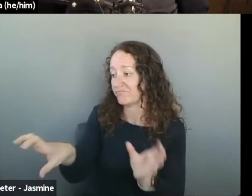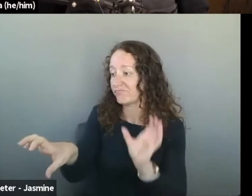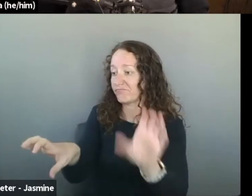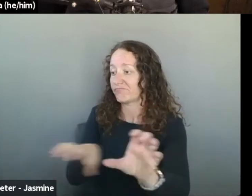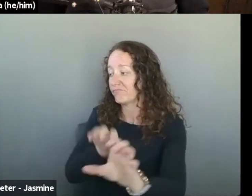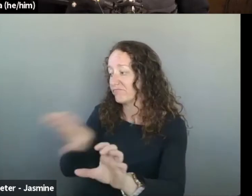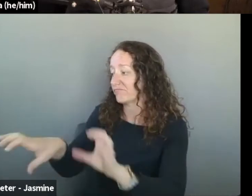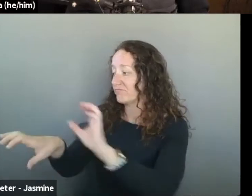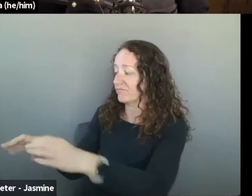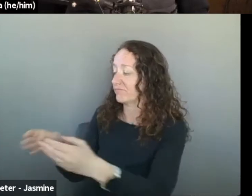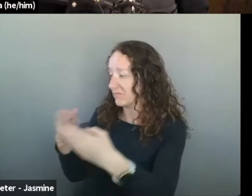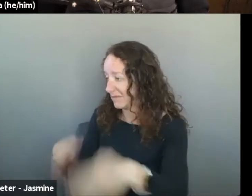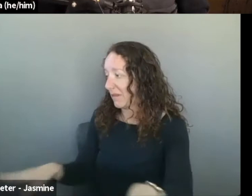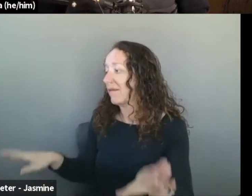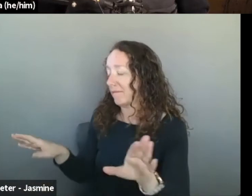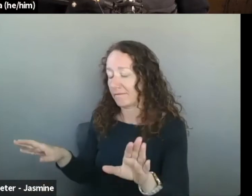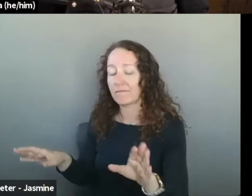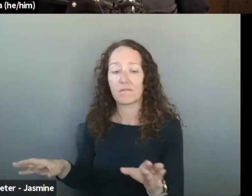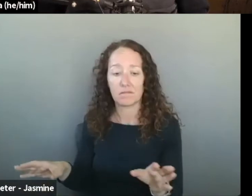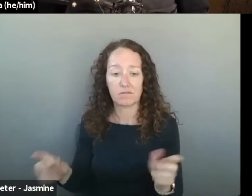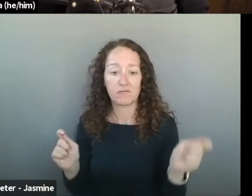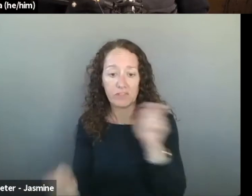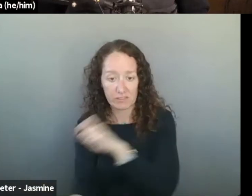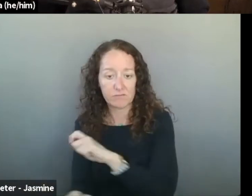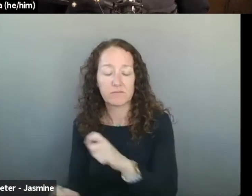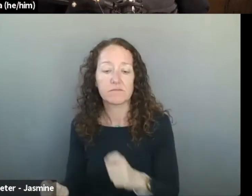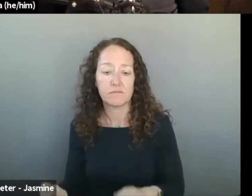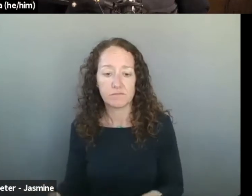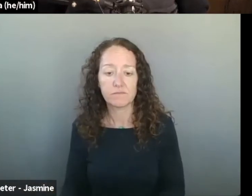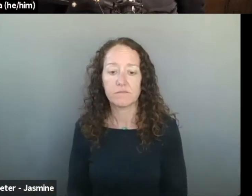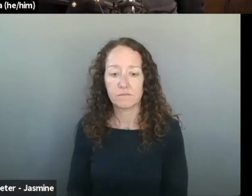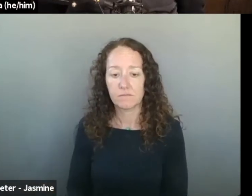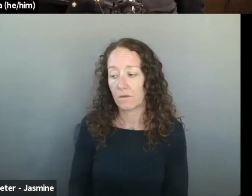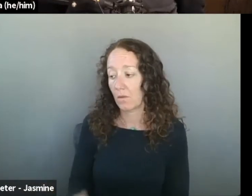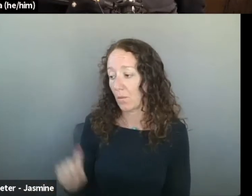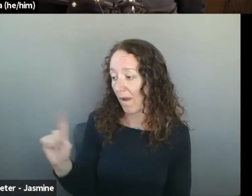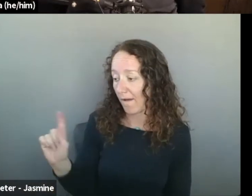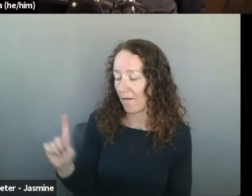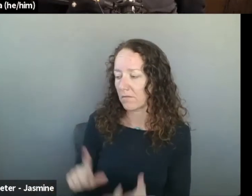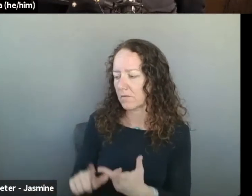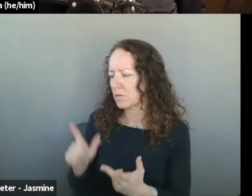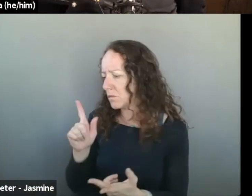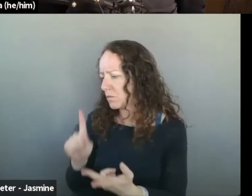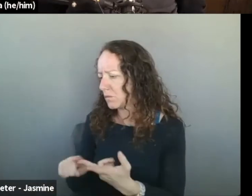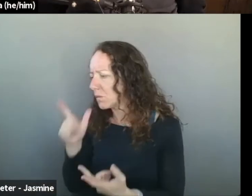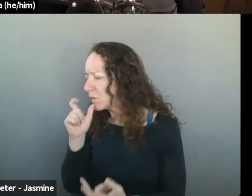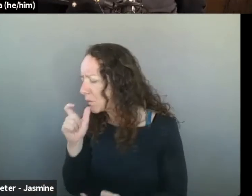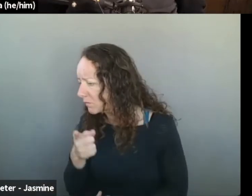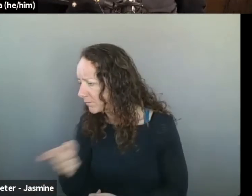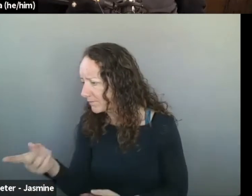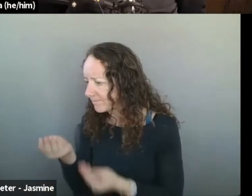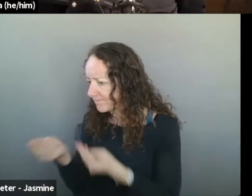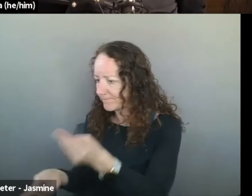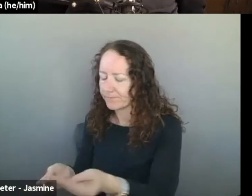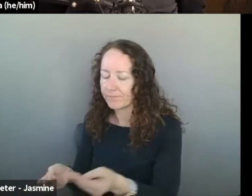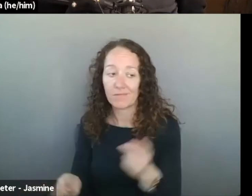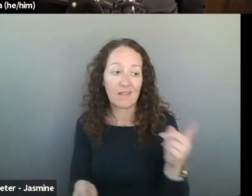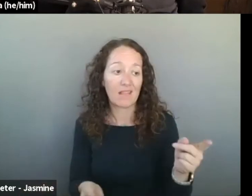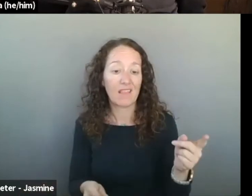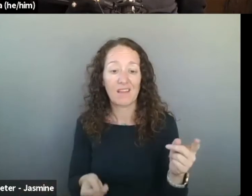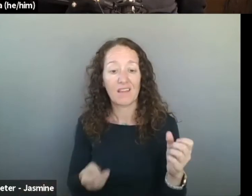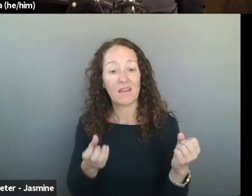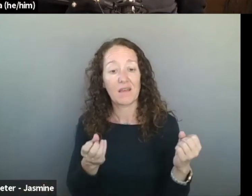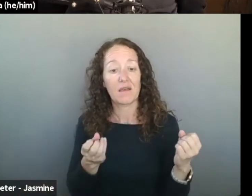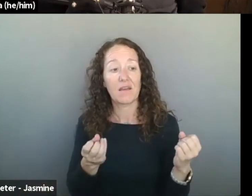dollars go and to whom. And until organizations lean away from the scarcity model and this